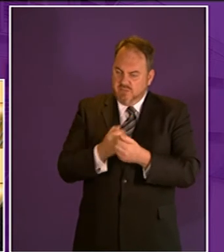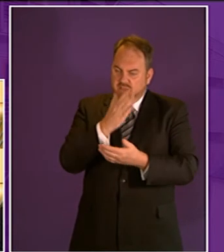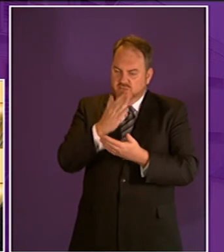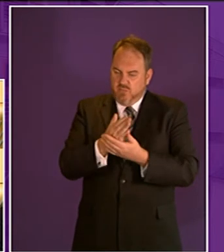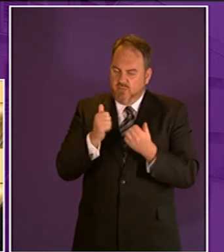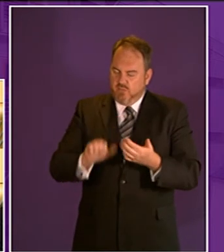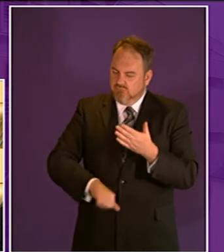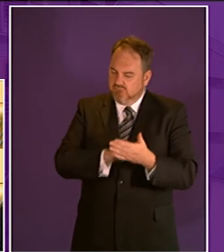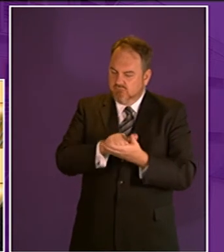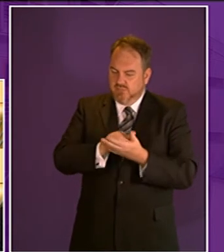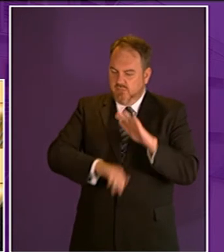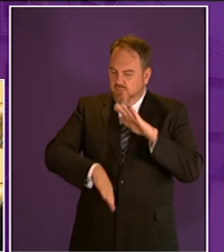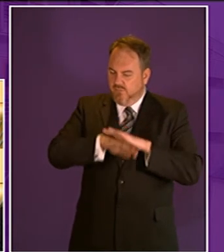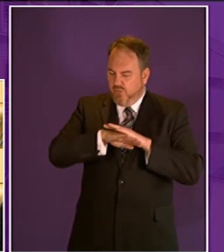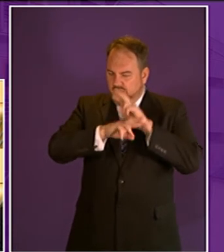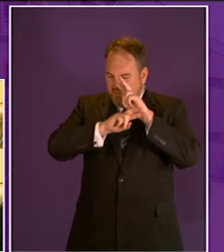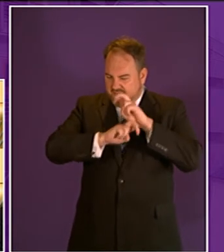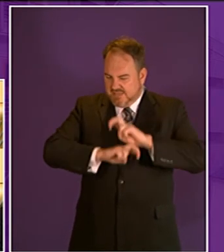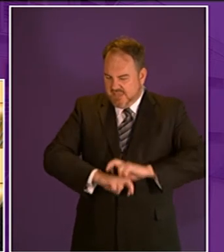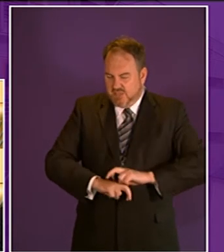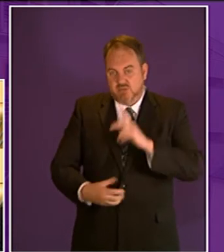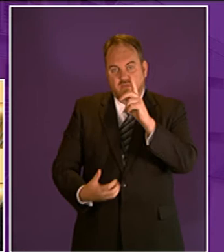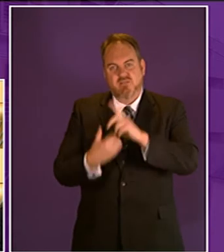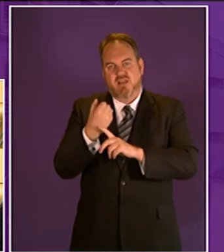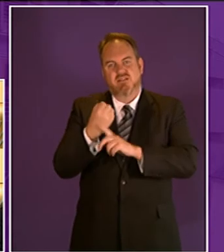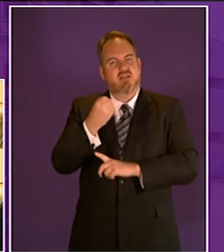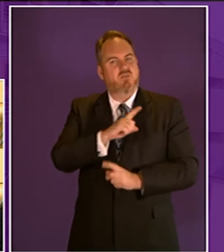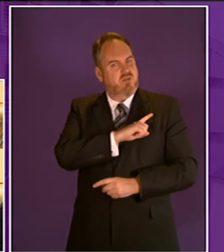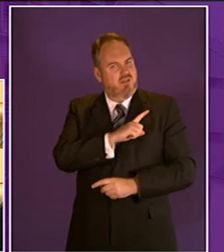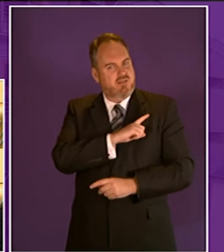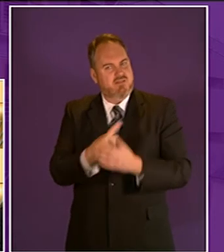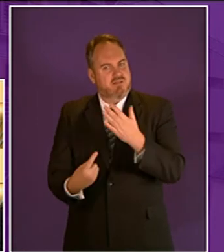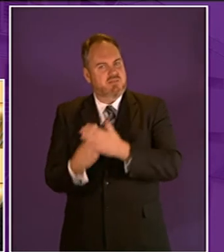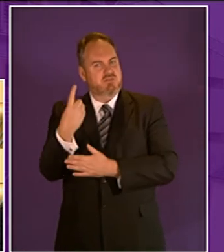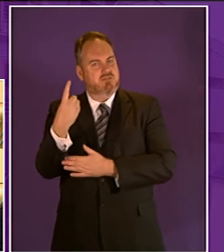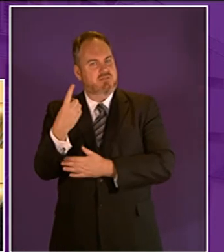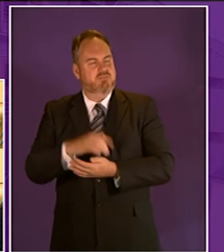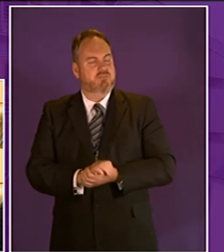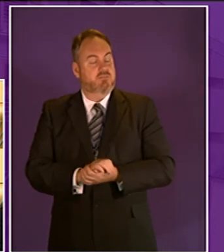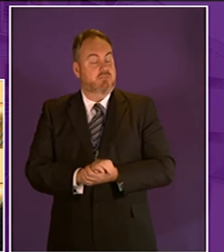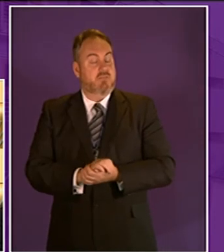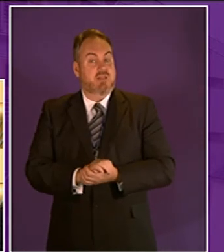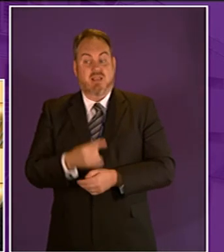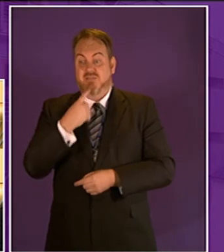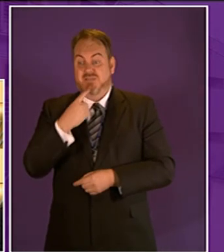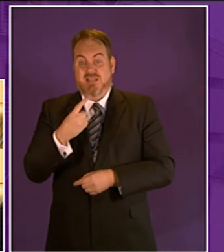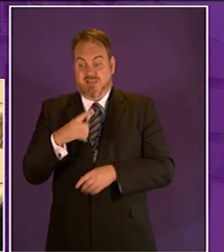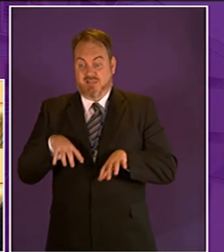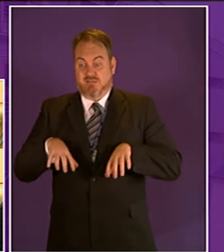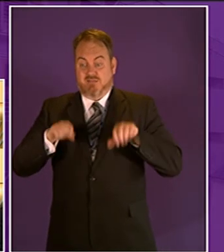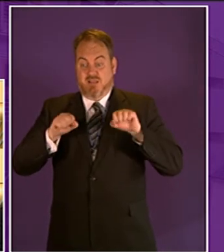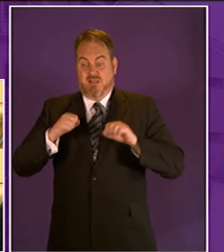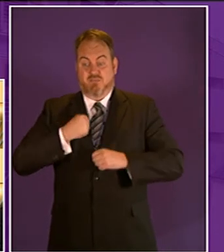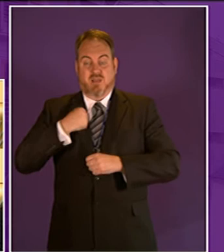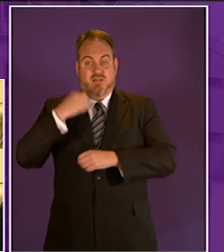full investigation of all of the detail of this. And as I said in my opening remarks, the